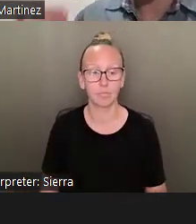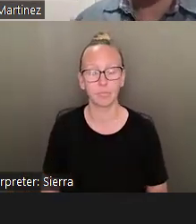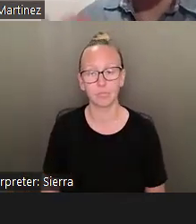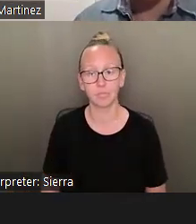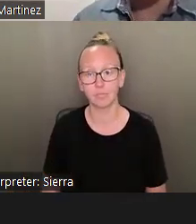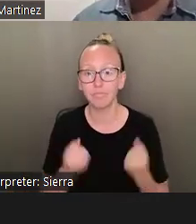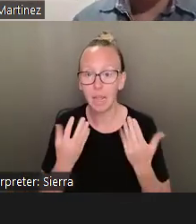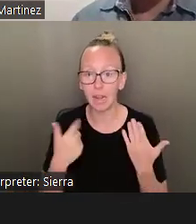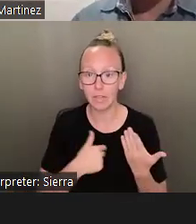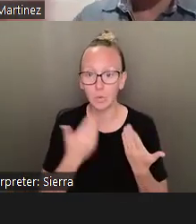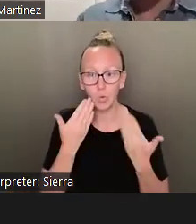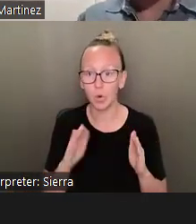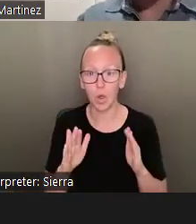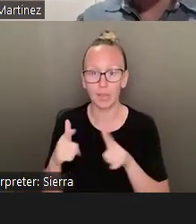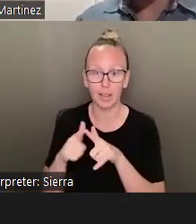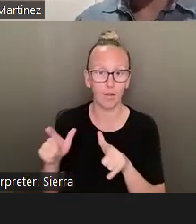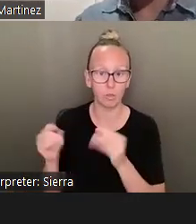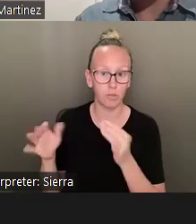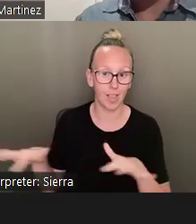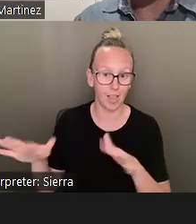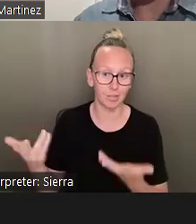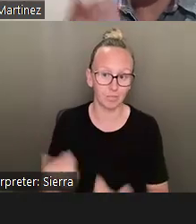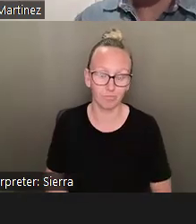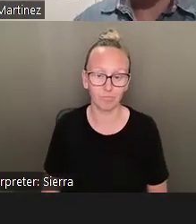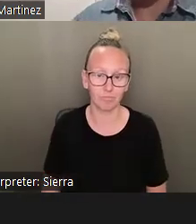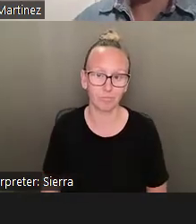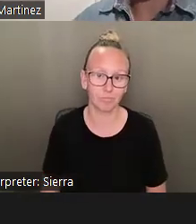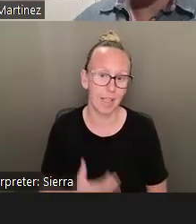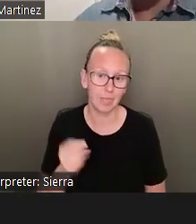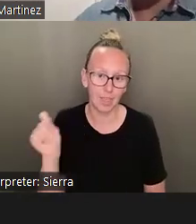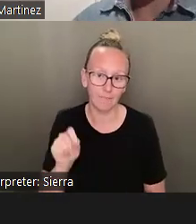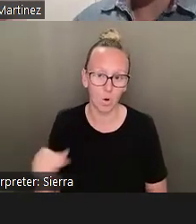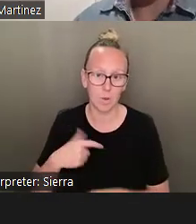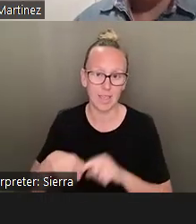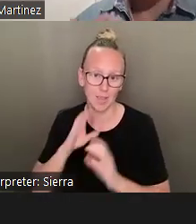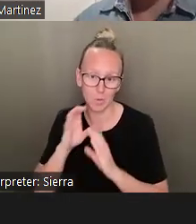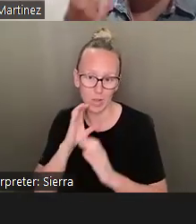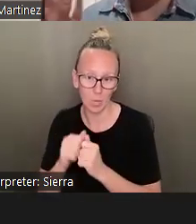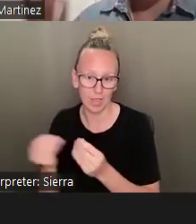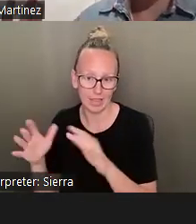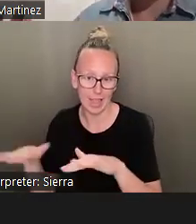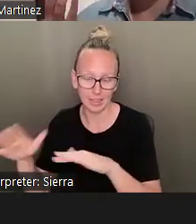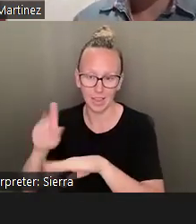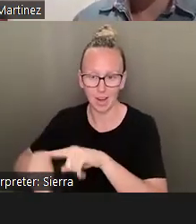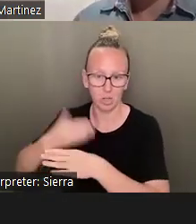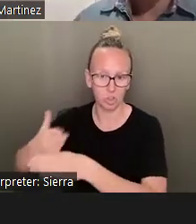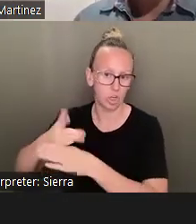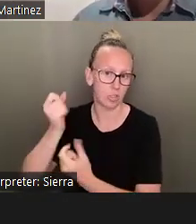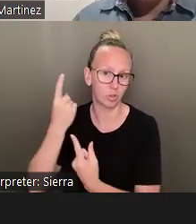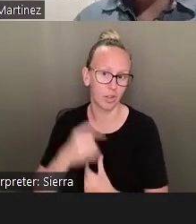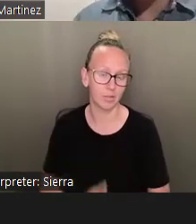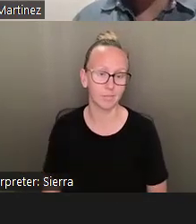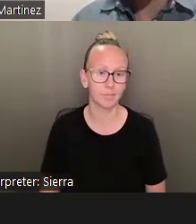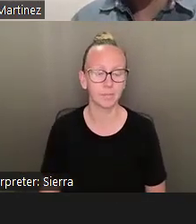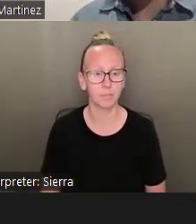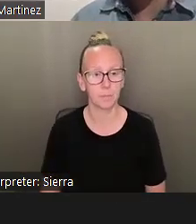many of us do not know the languages of the land, right? And therefore think we cannot communicate and cannot have a shared understanding with the land.